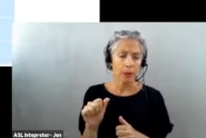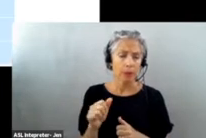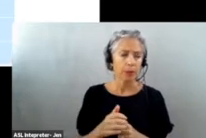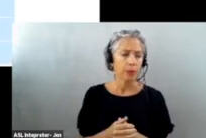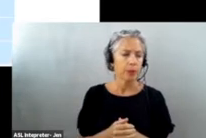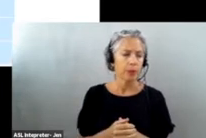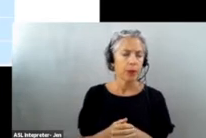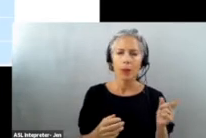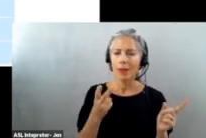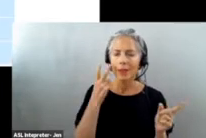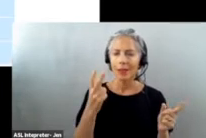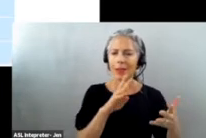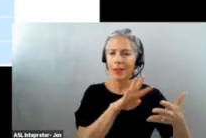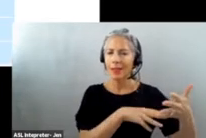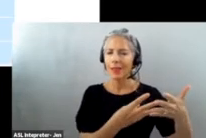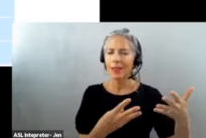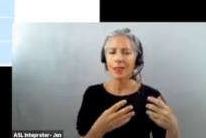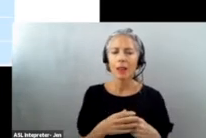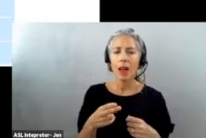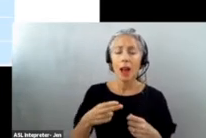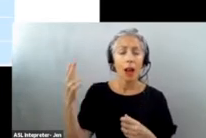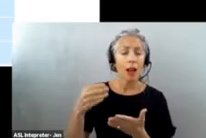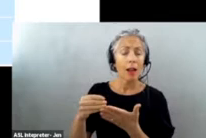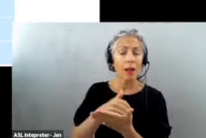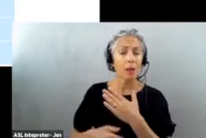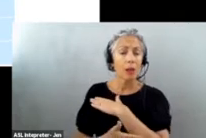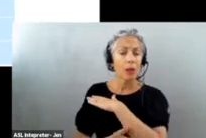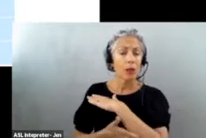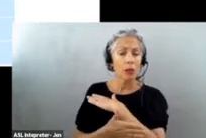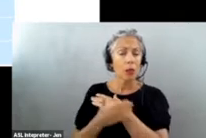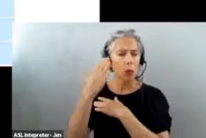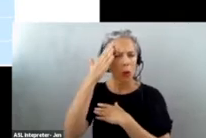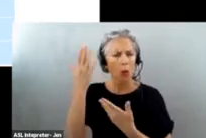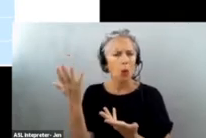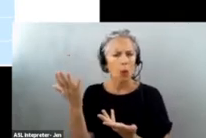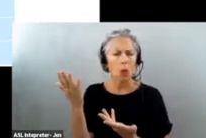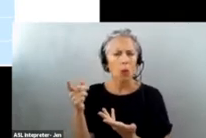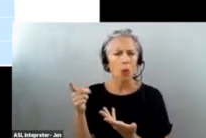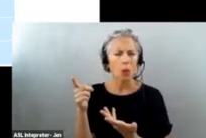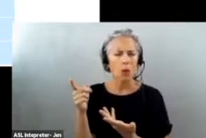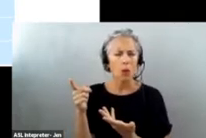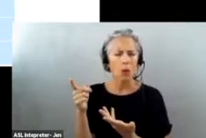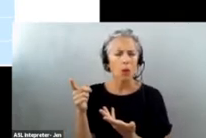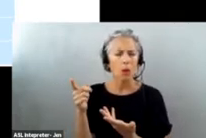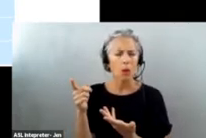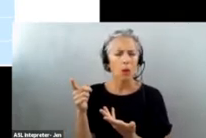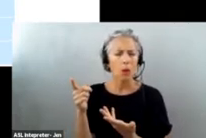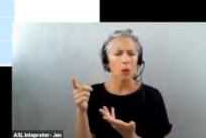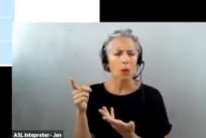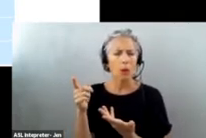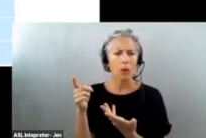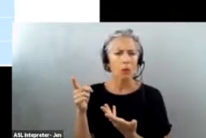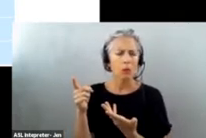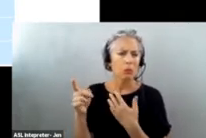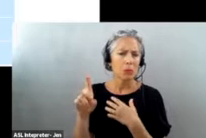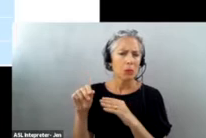can see is from high income countries, we know pretty well that what the prevalence